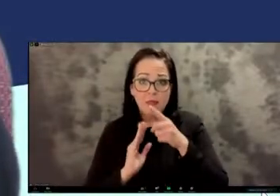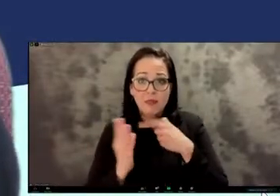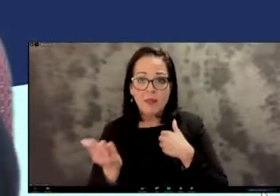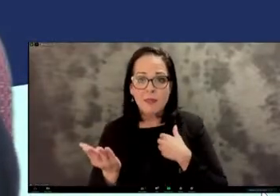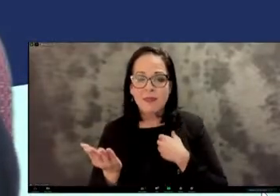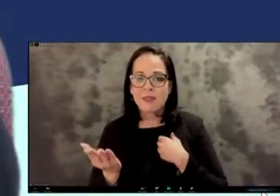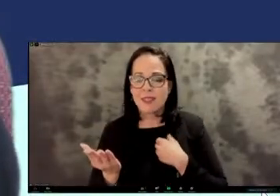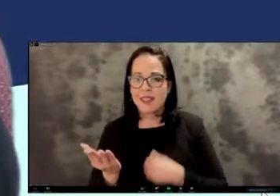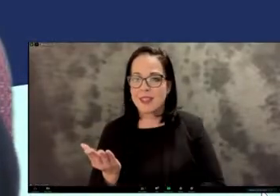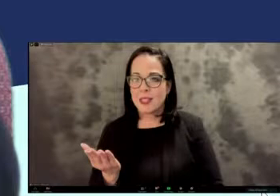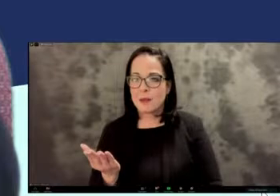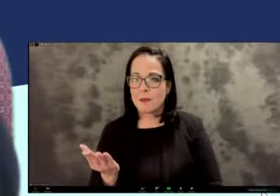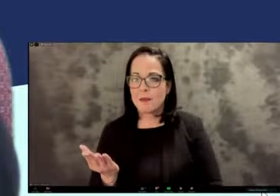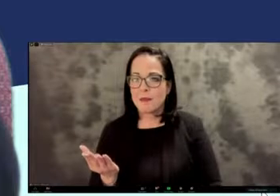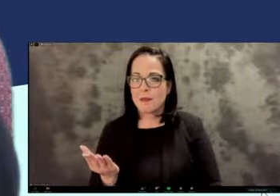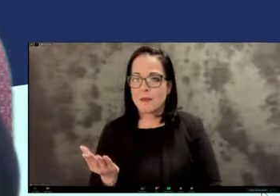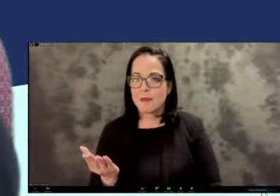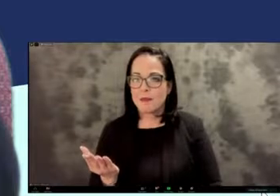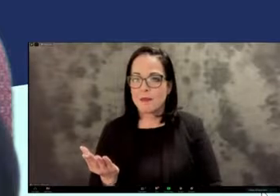And,